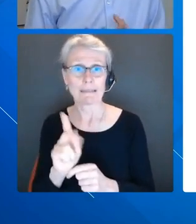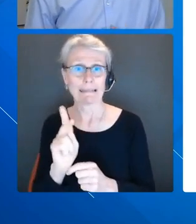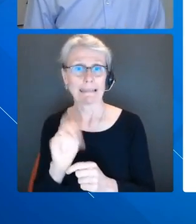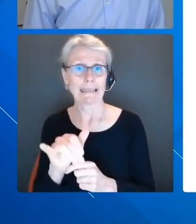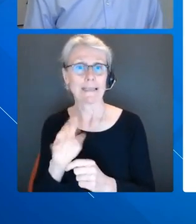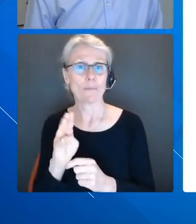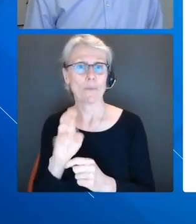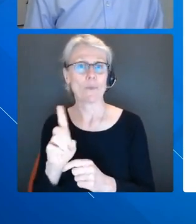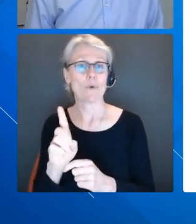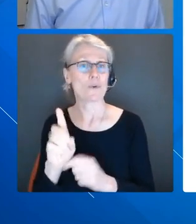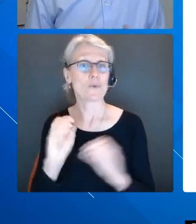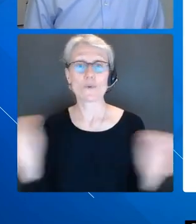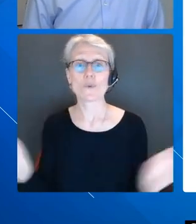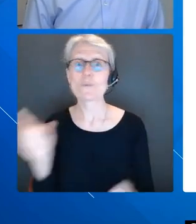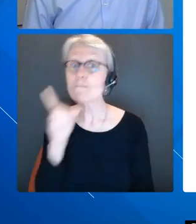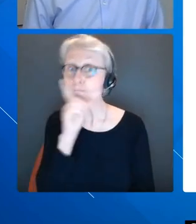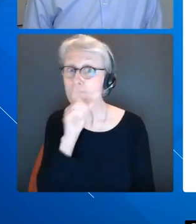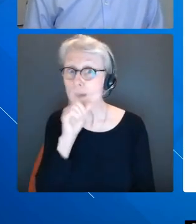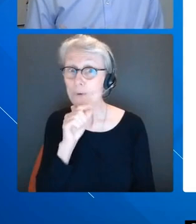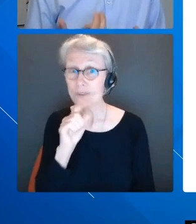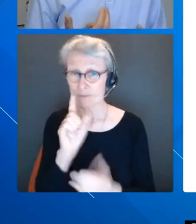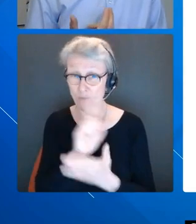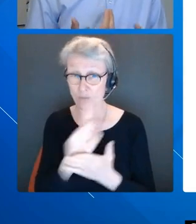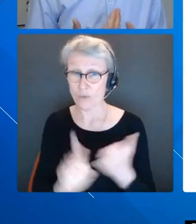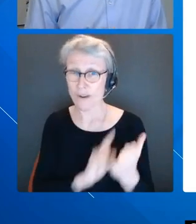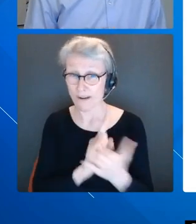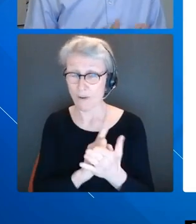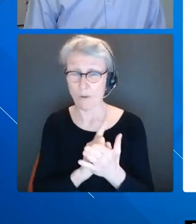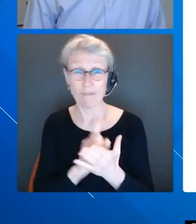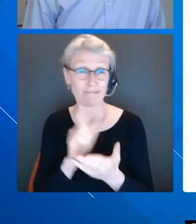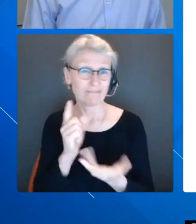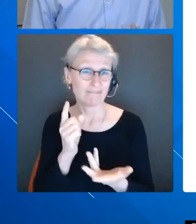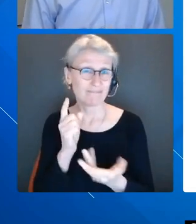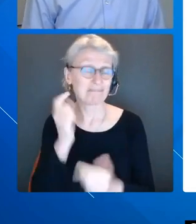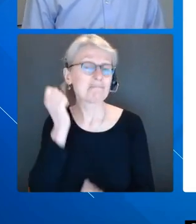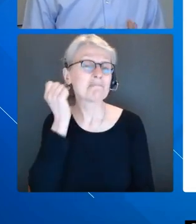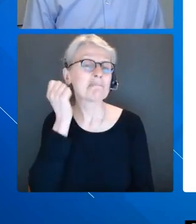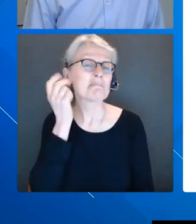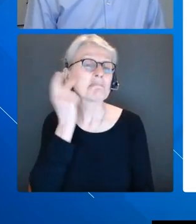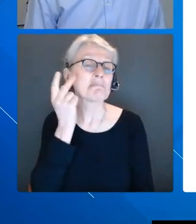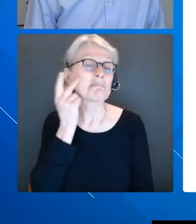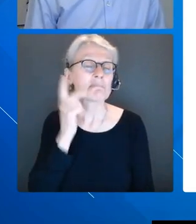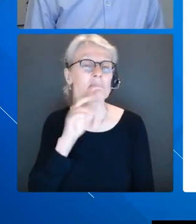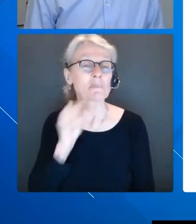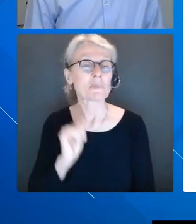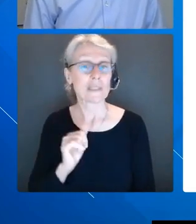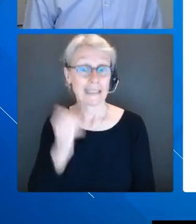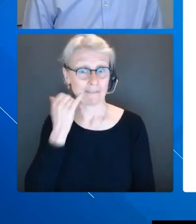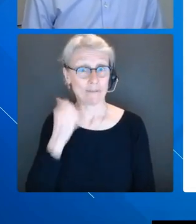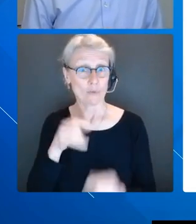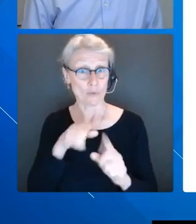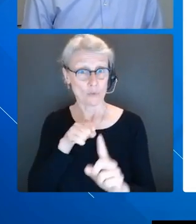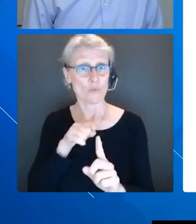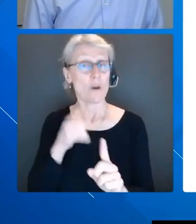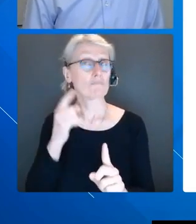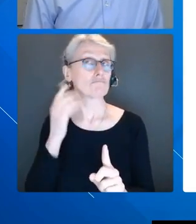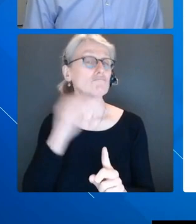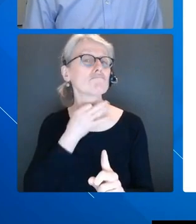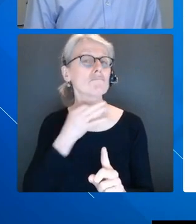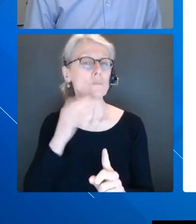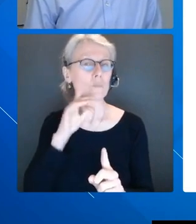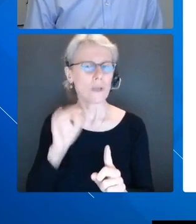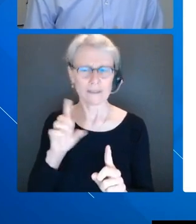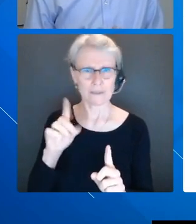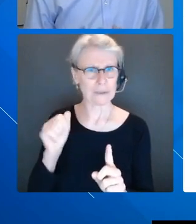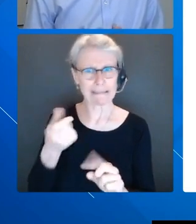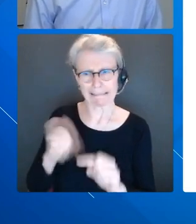Mouse Lunch Monday, let's say. Spend an hour just to experience what it's like with somebody with a physical disability who can't use